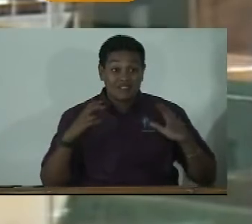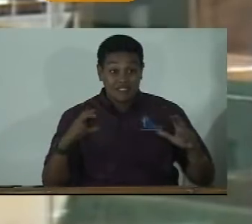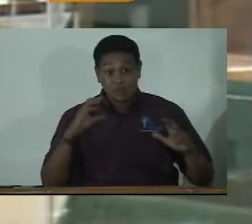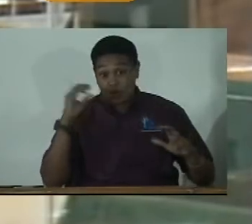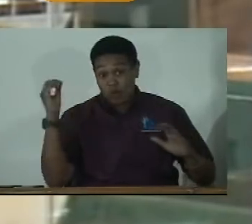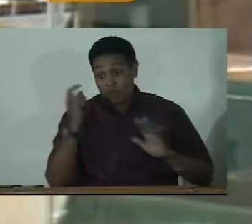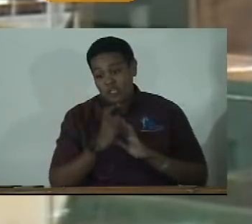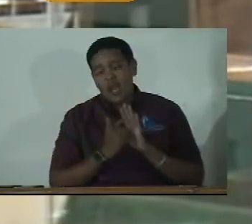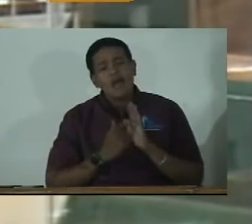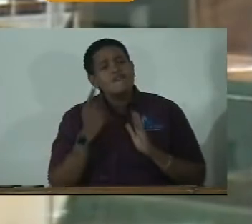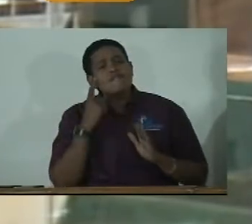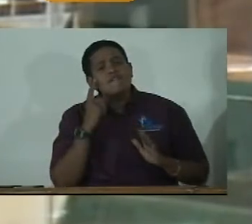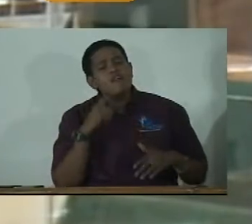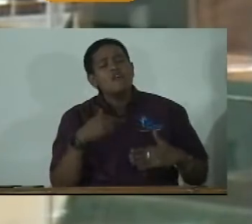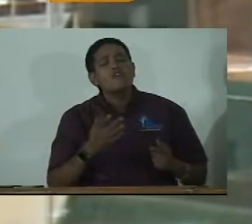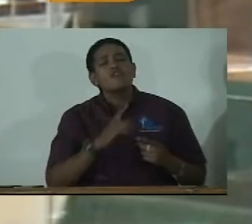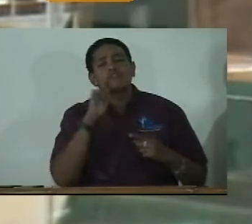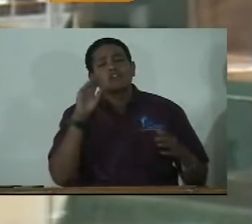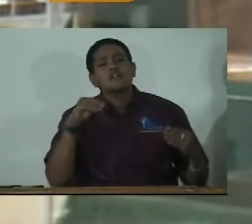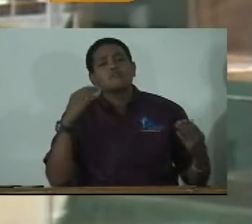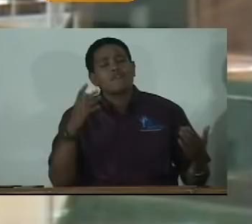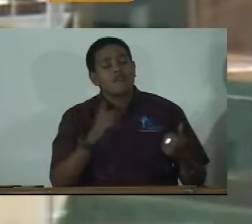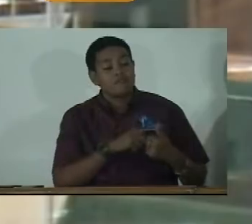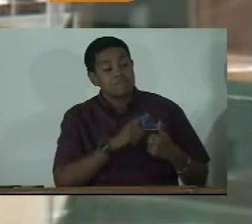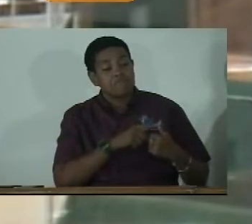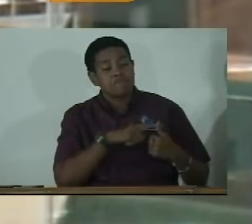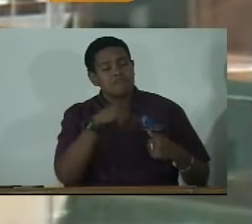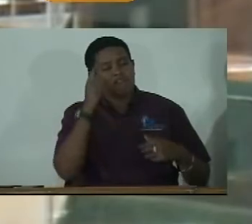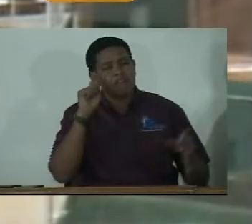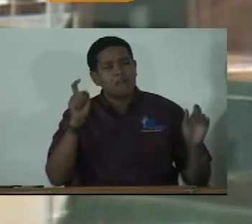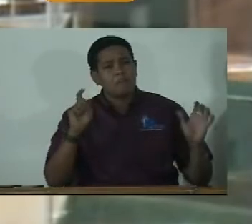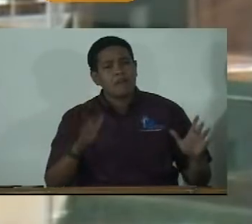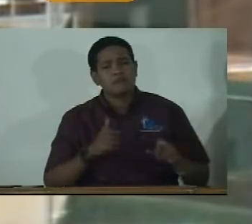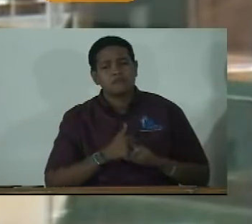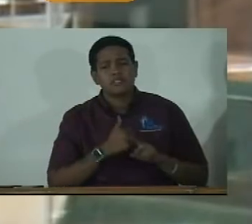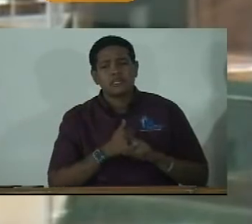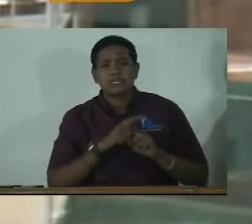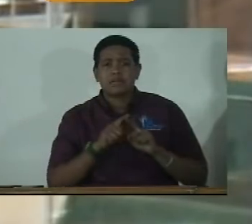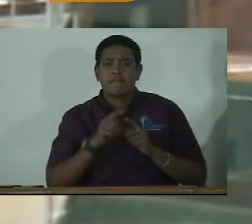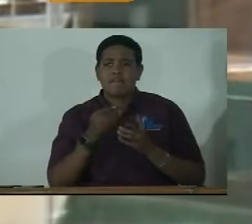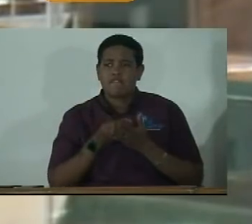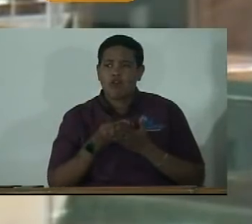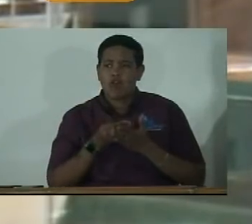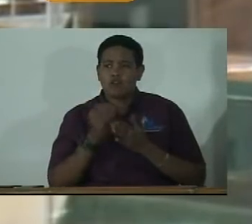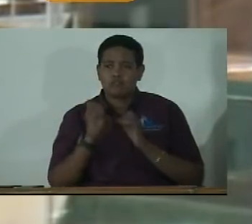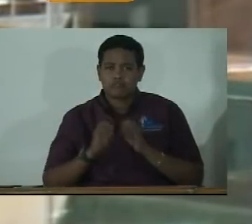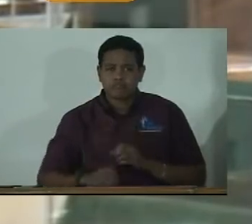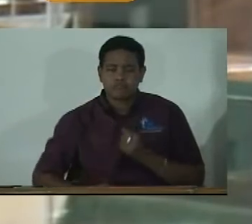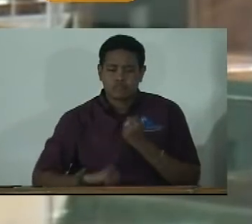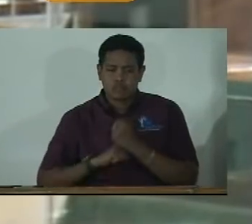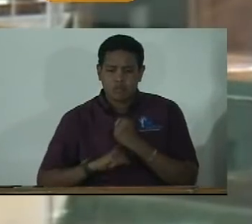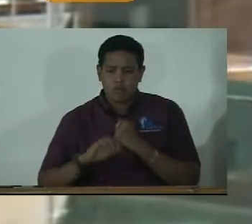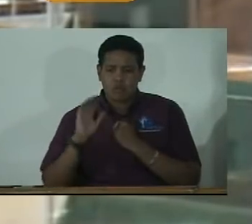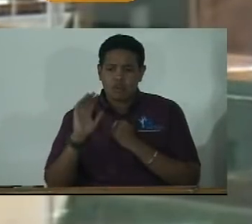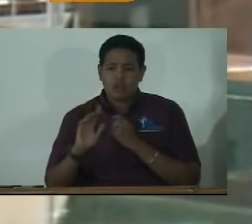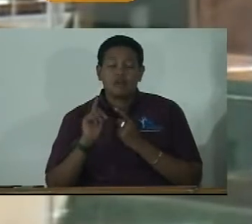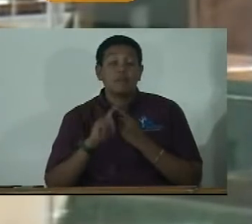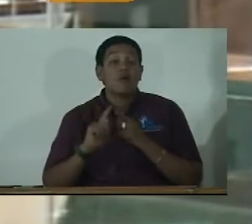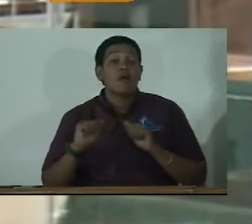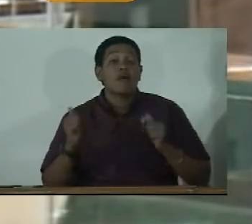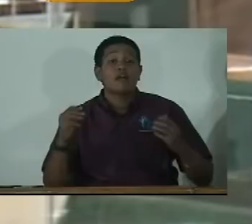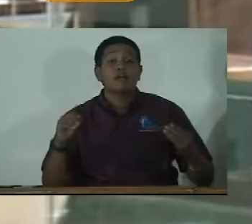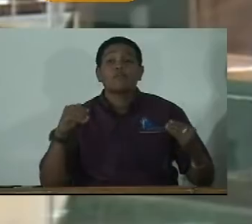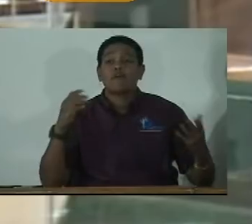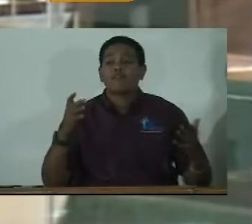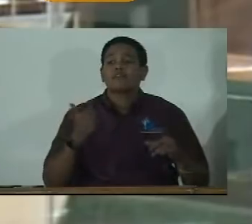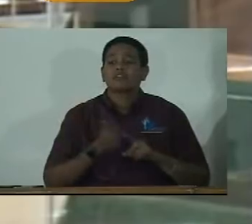to provide, one, for the management of a pool of funds, inter alia, and any provisions